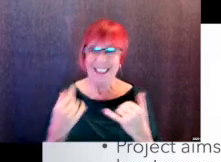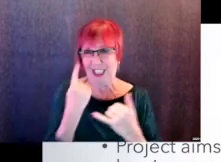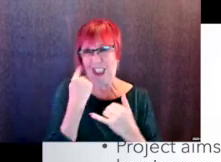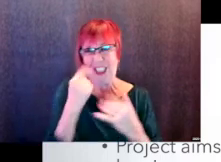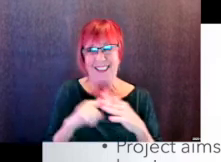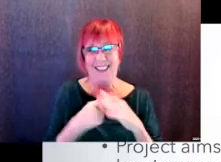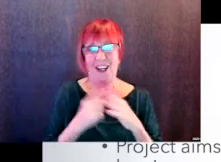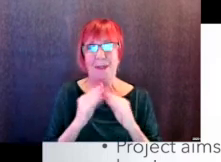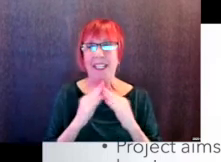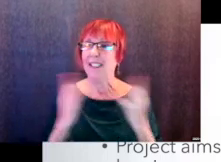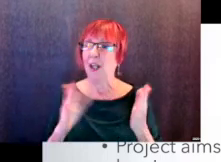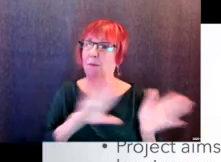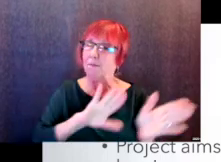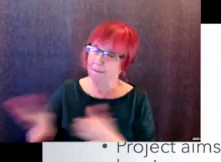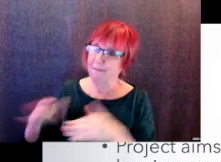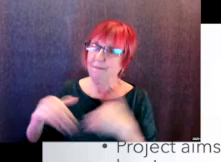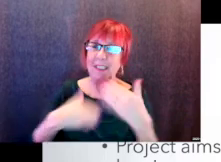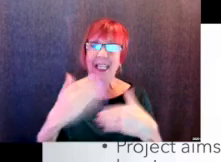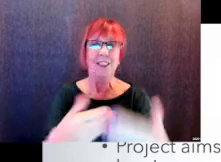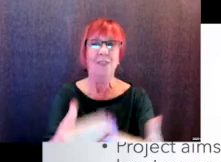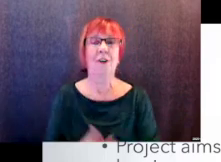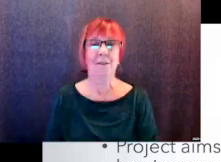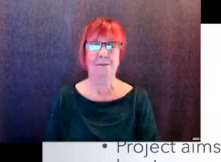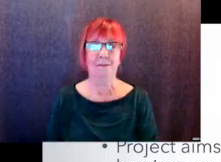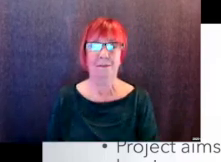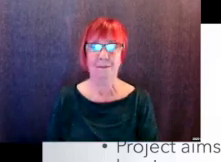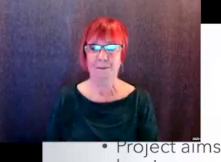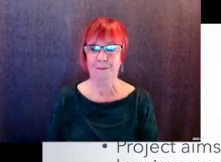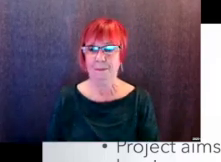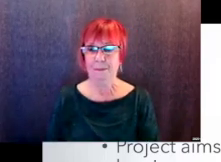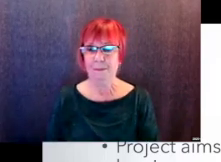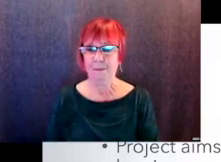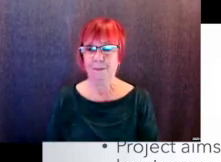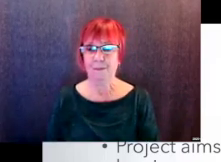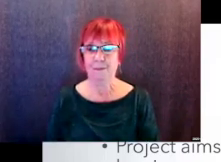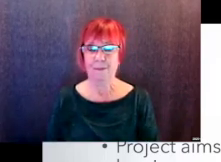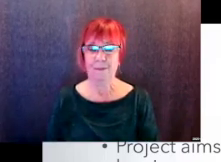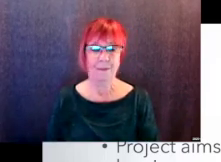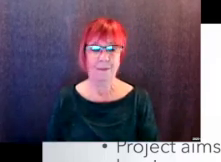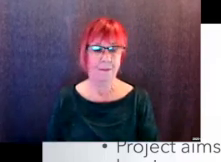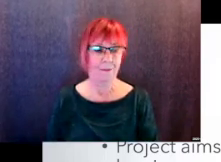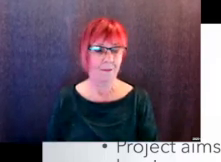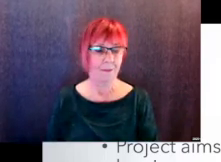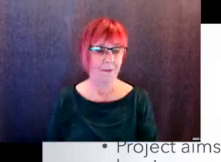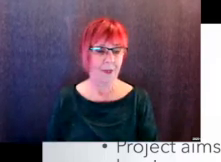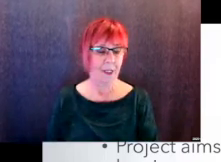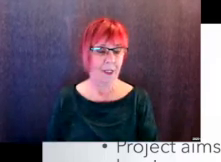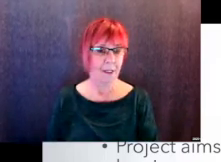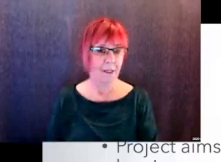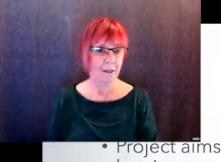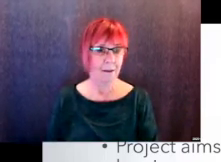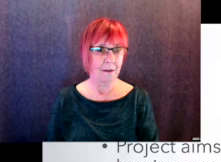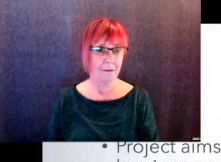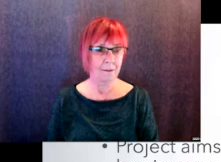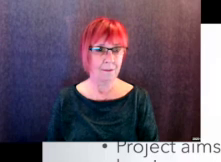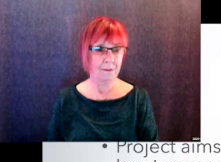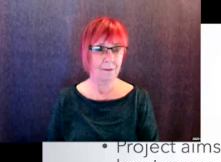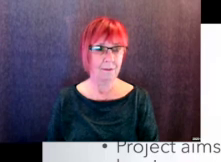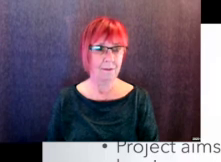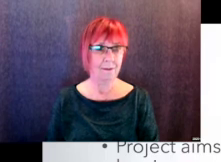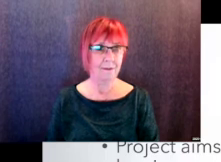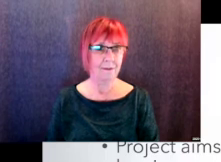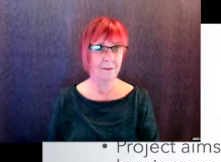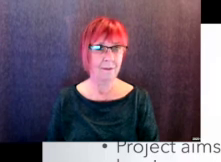And for eligible e-bikes, we allow class 1, class 2, class 3 e-bikes.